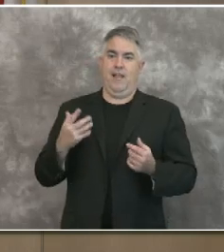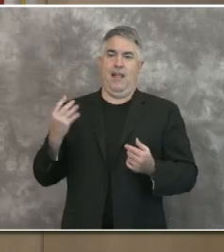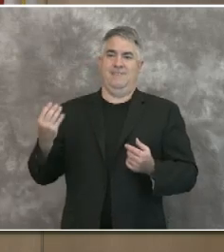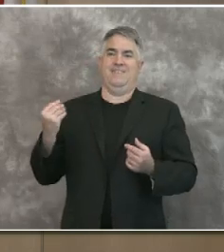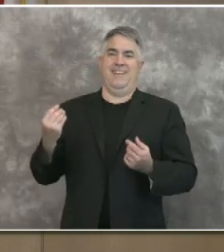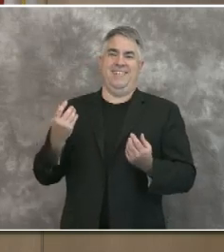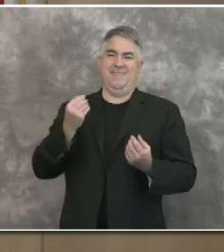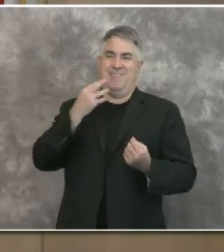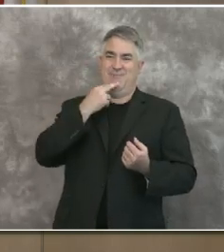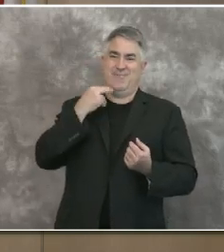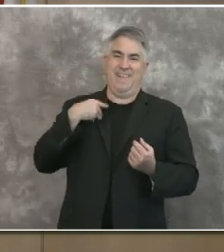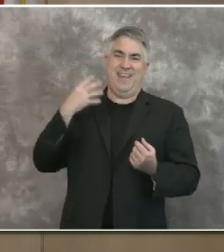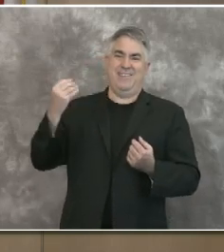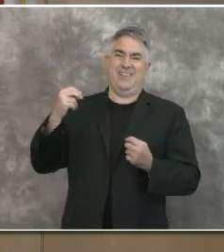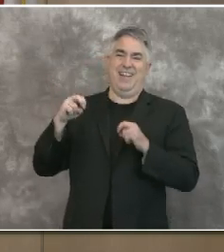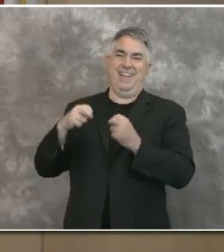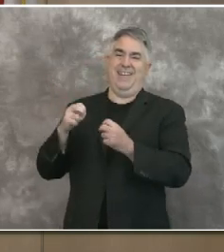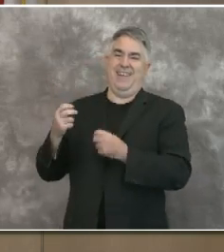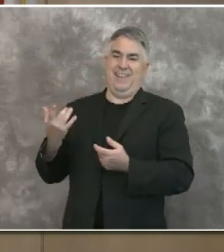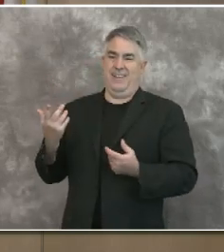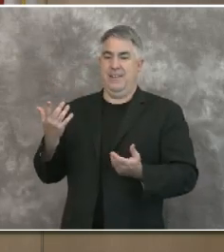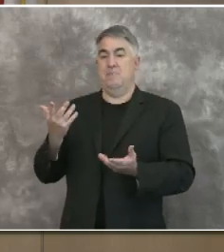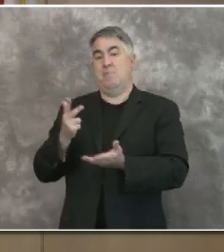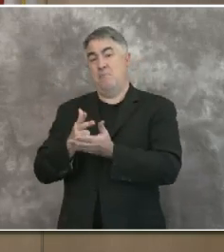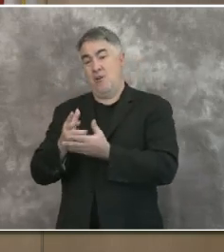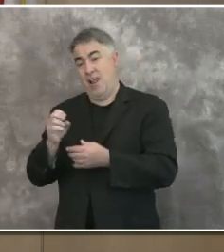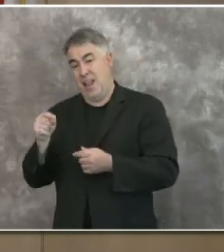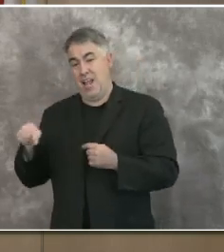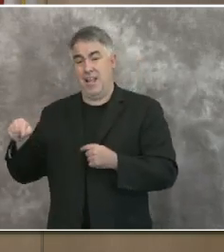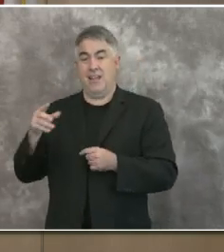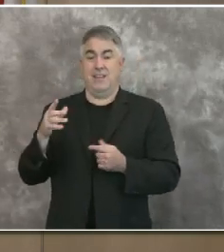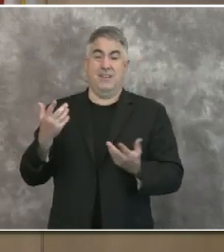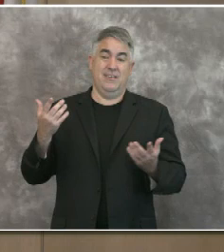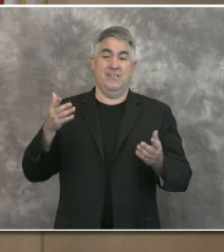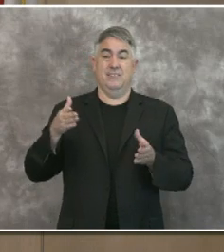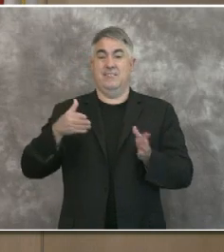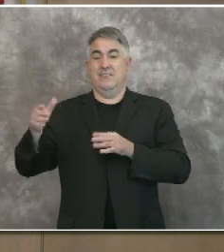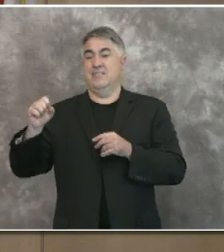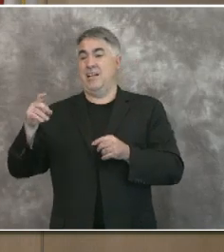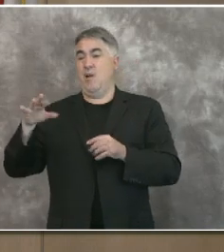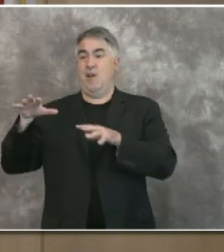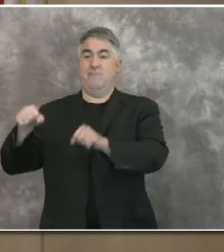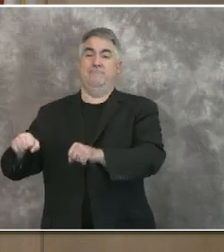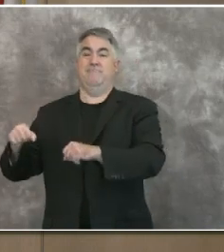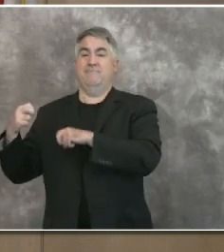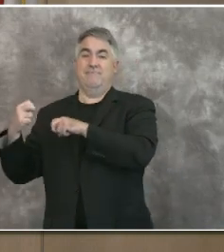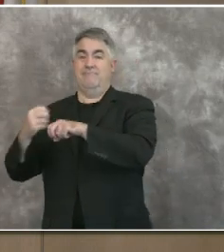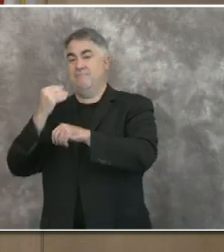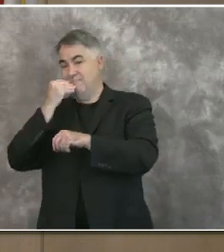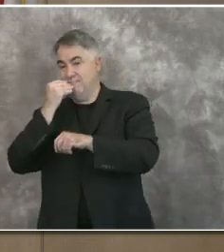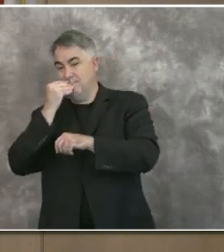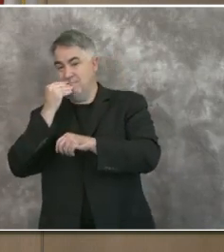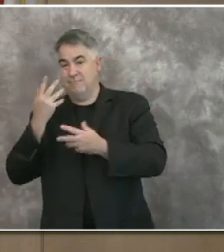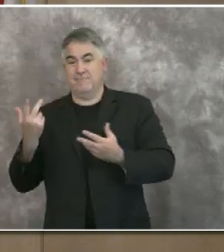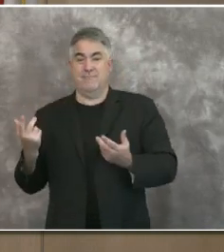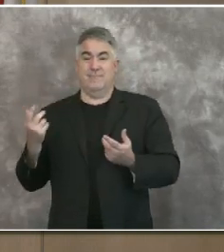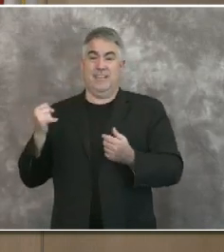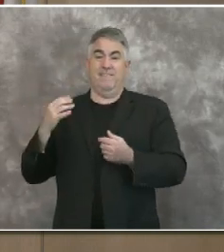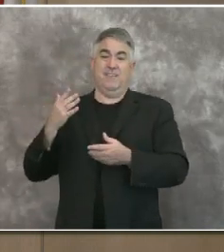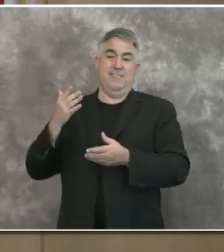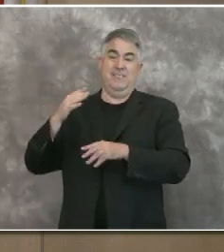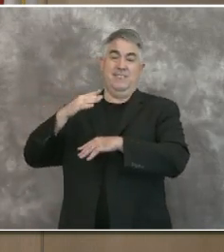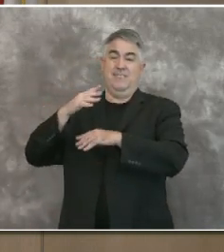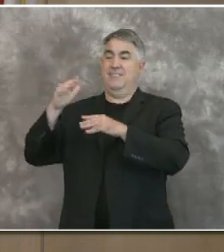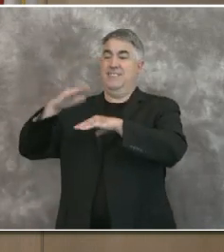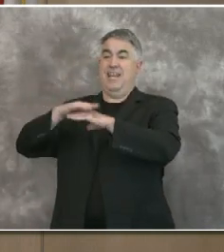and sidewalks. I know for our restaurant, we've been talking about pushing out some tables into the parking lot. Distance tables